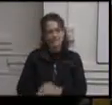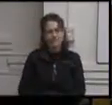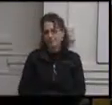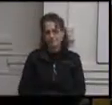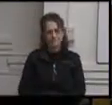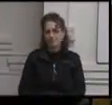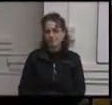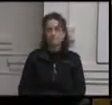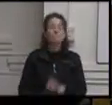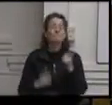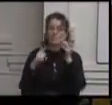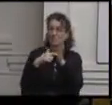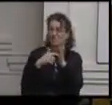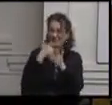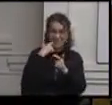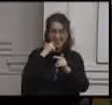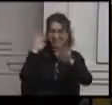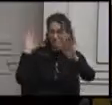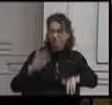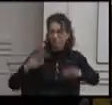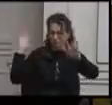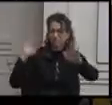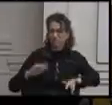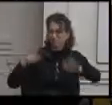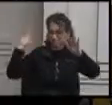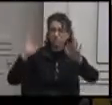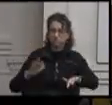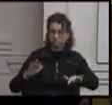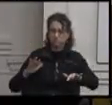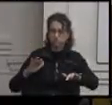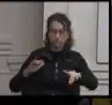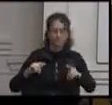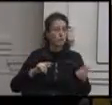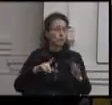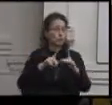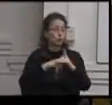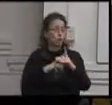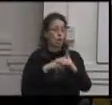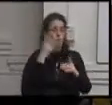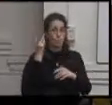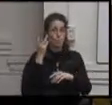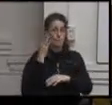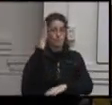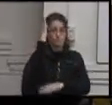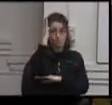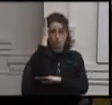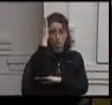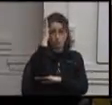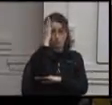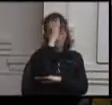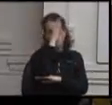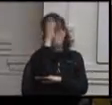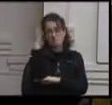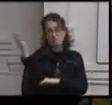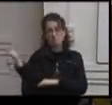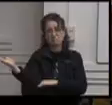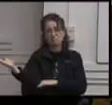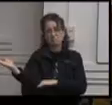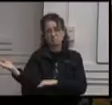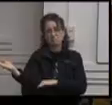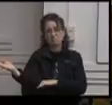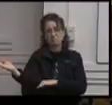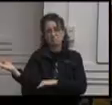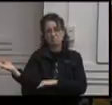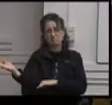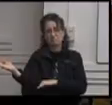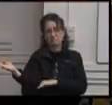that is the storm the other day from noon on Wednesday until roughly 8